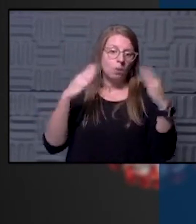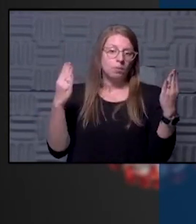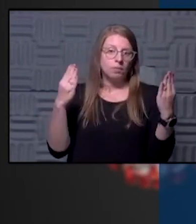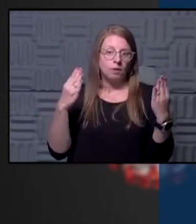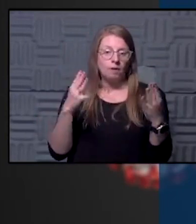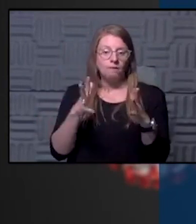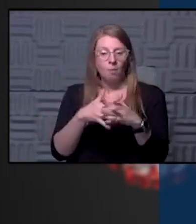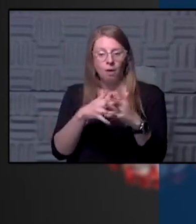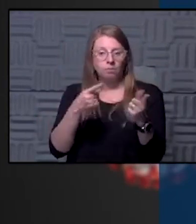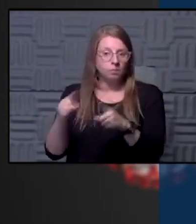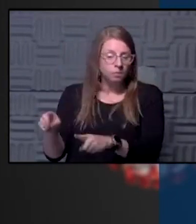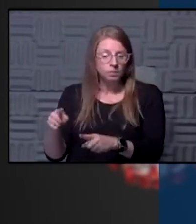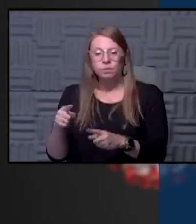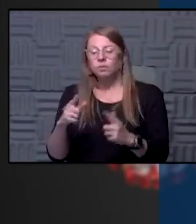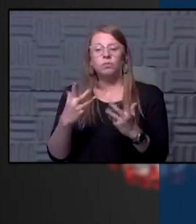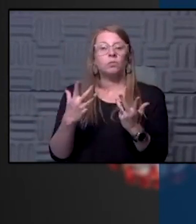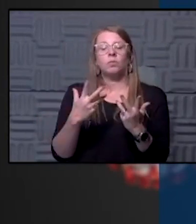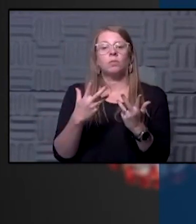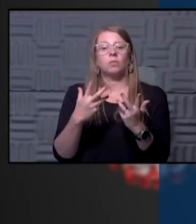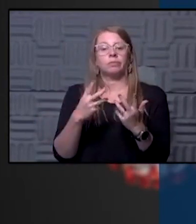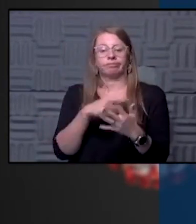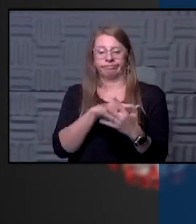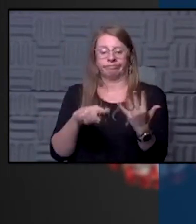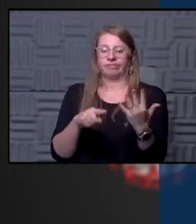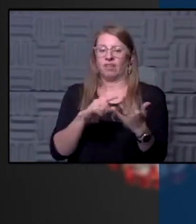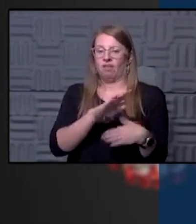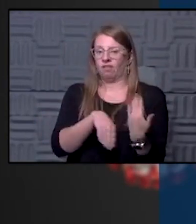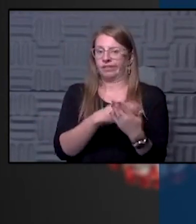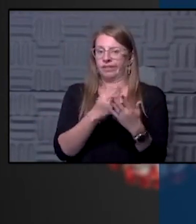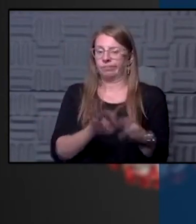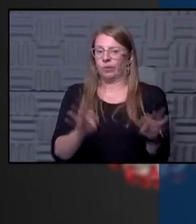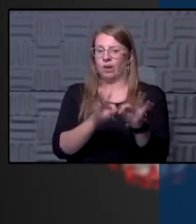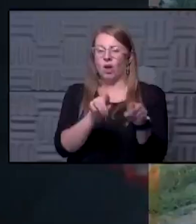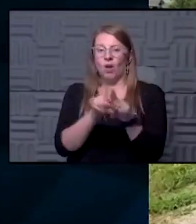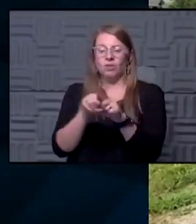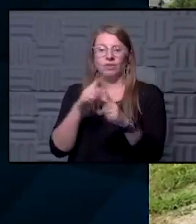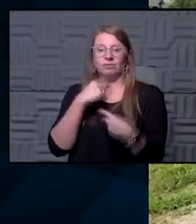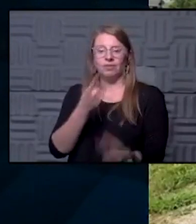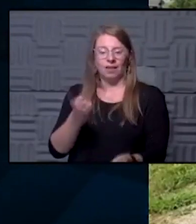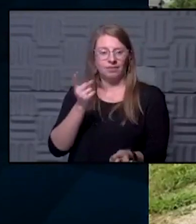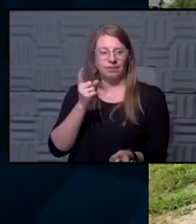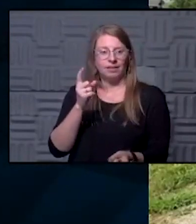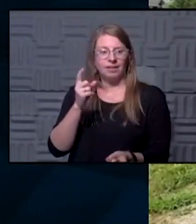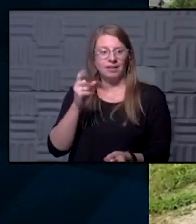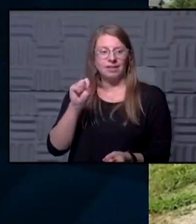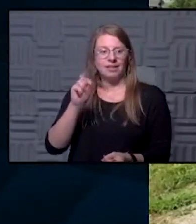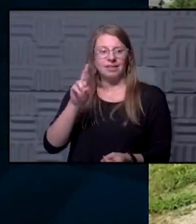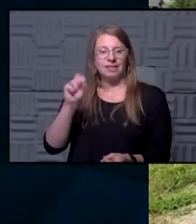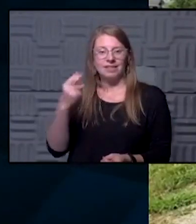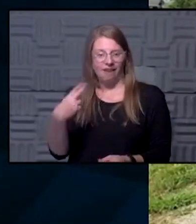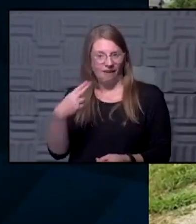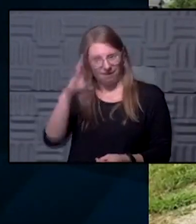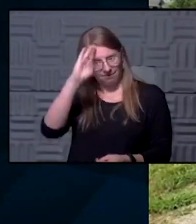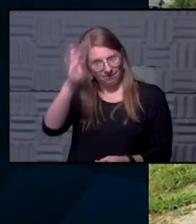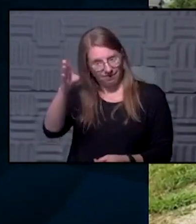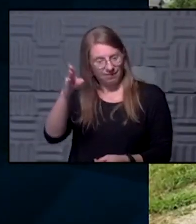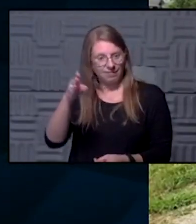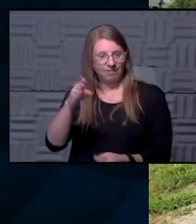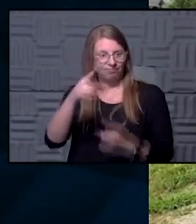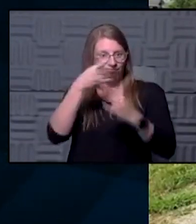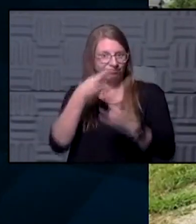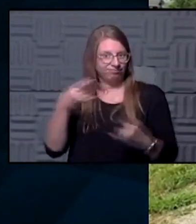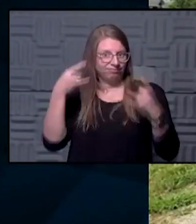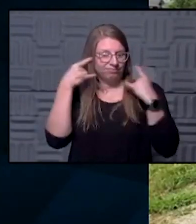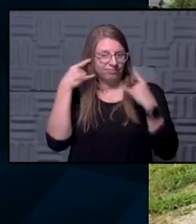So things like that are also important. And also, say hi to Sarah. That was who was on the Flint Hills Trail just a moment ago.